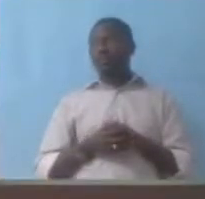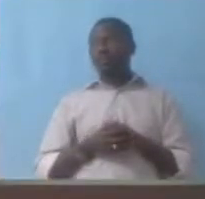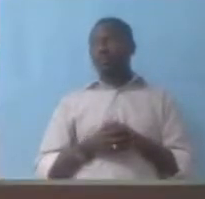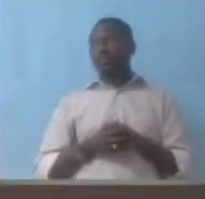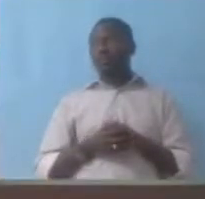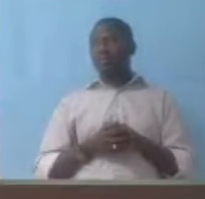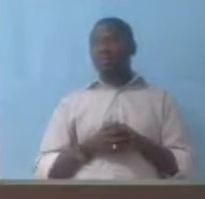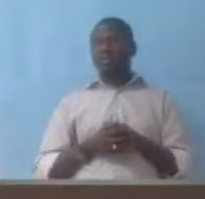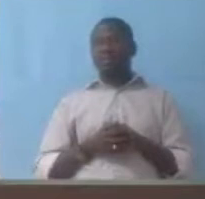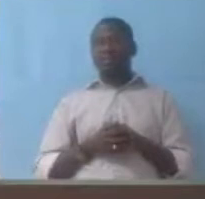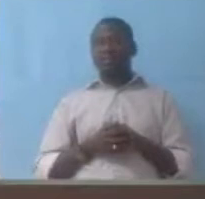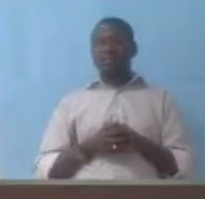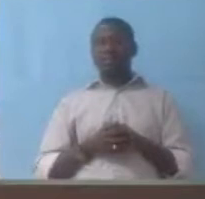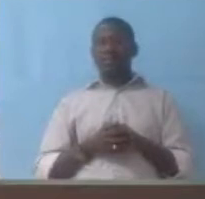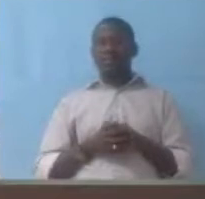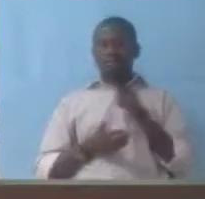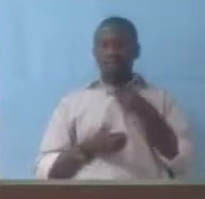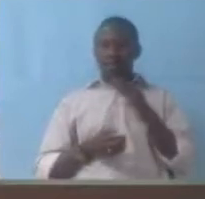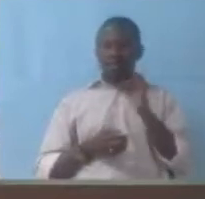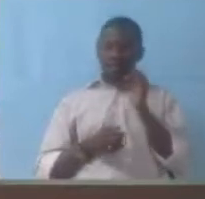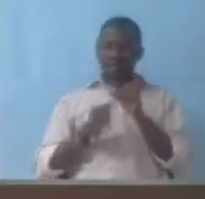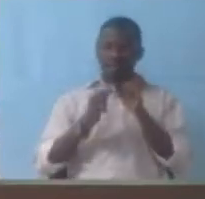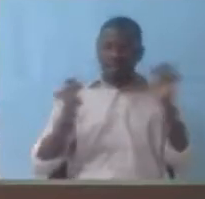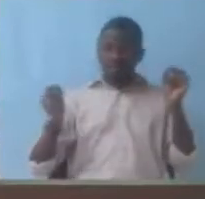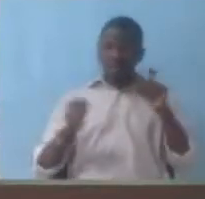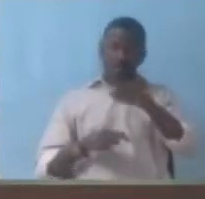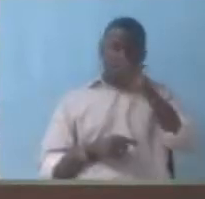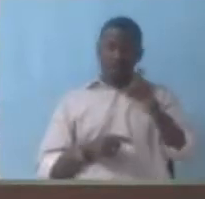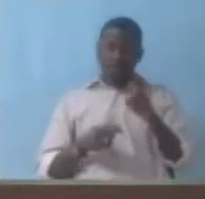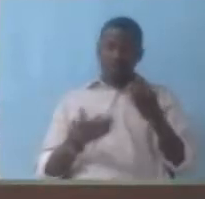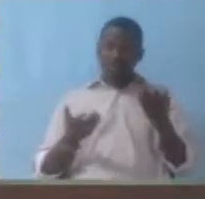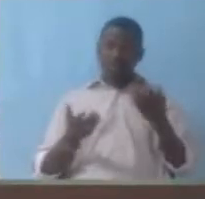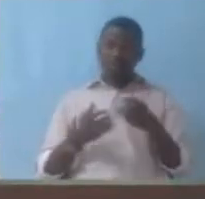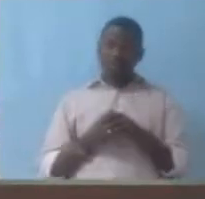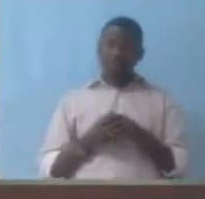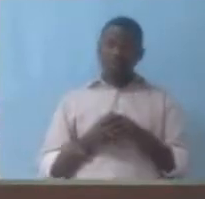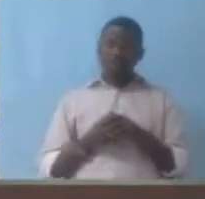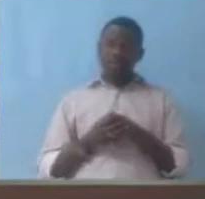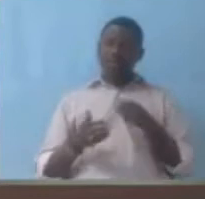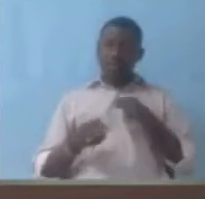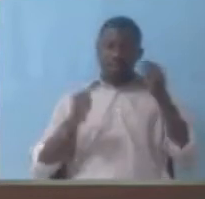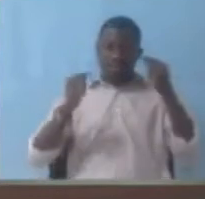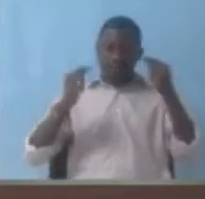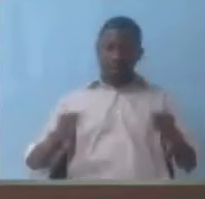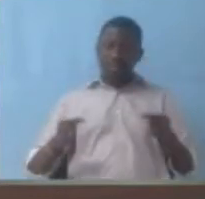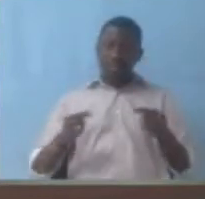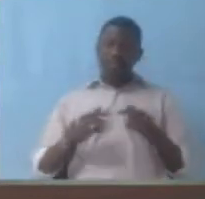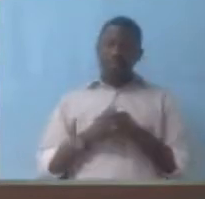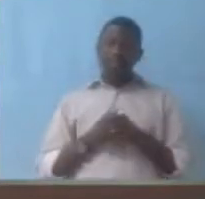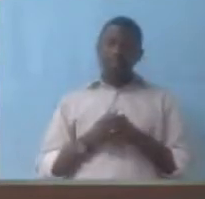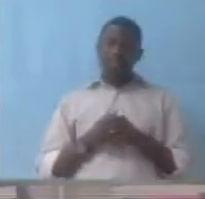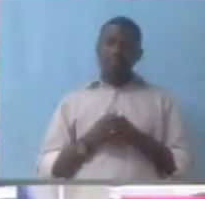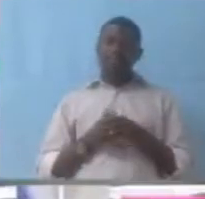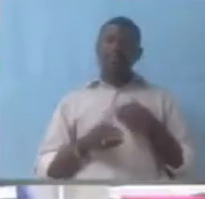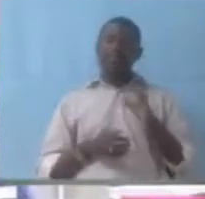Was that a very long question again? It was a statement. I'm going to ask that you agree